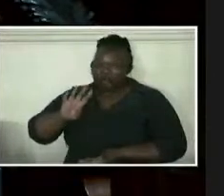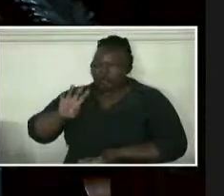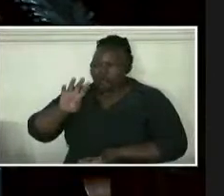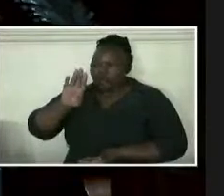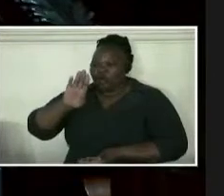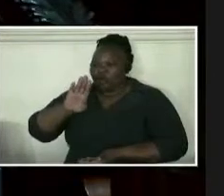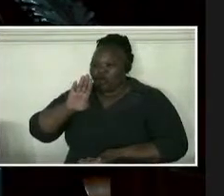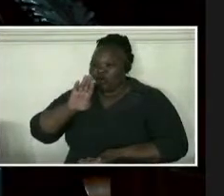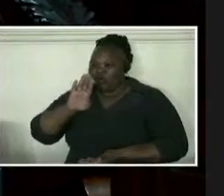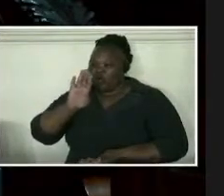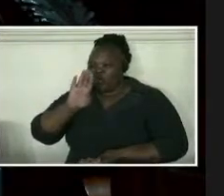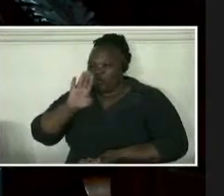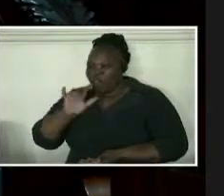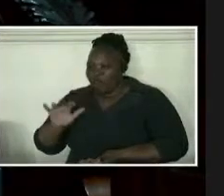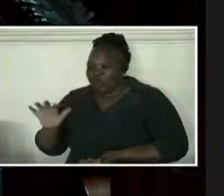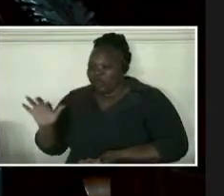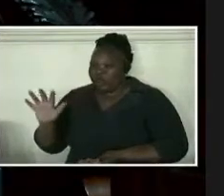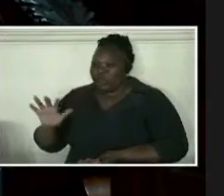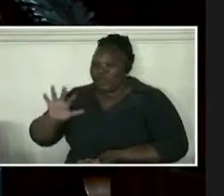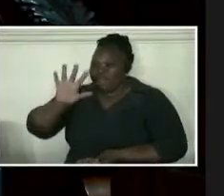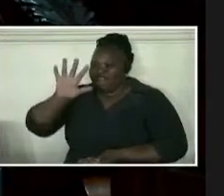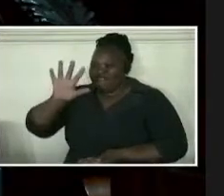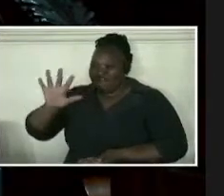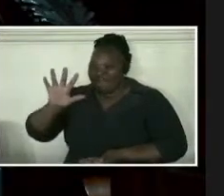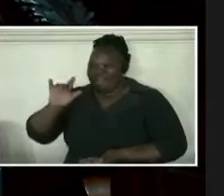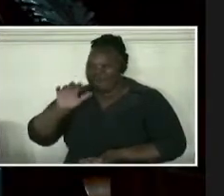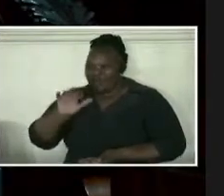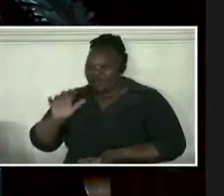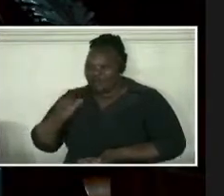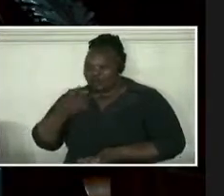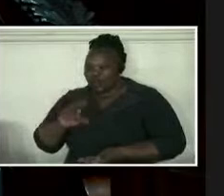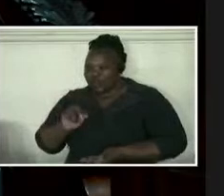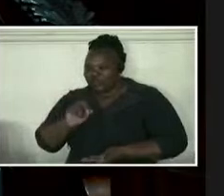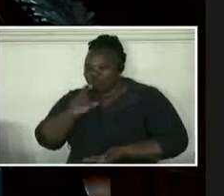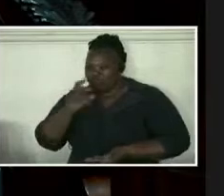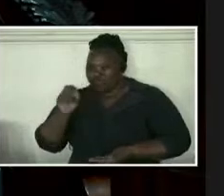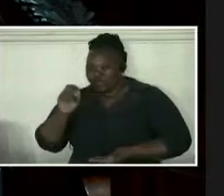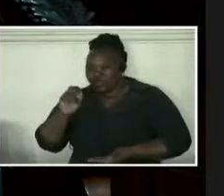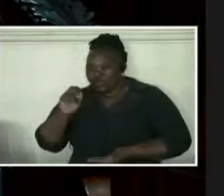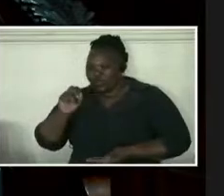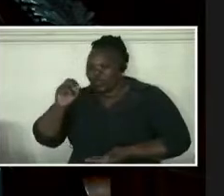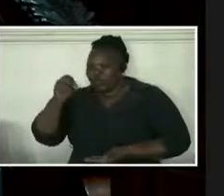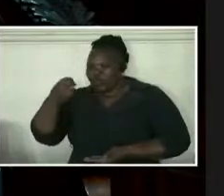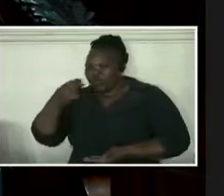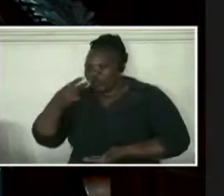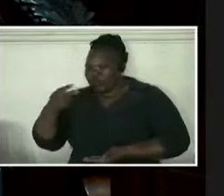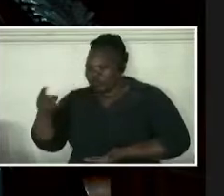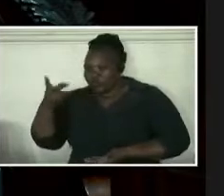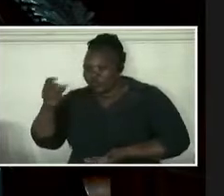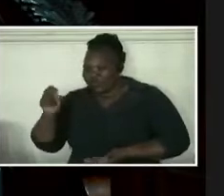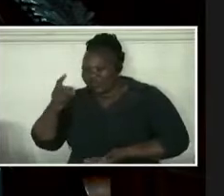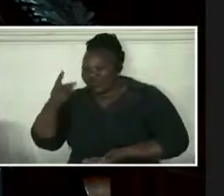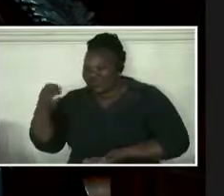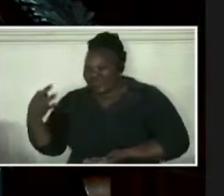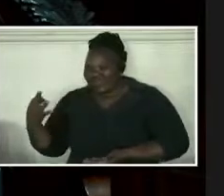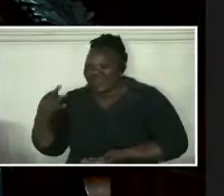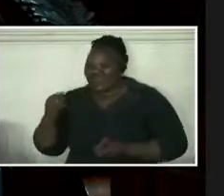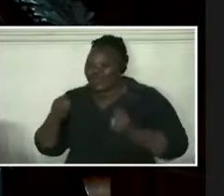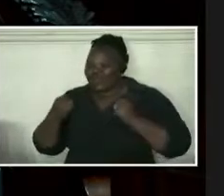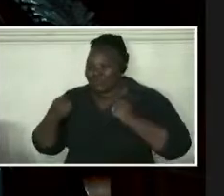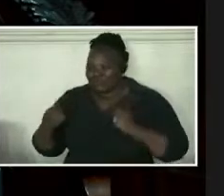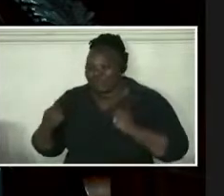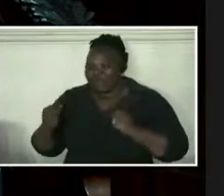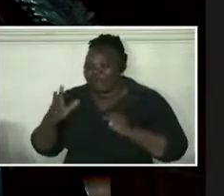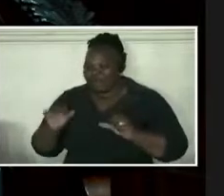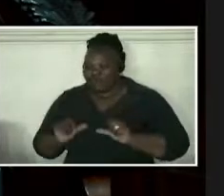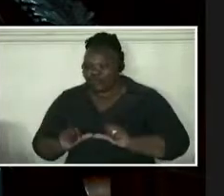billion in 2122 and another five billion during 21 22-23 so things are tough but we soldier